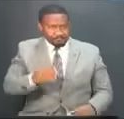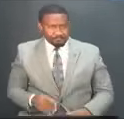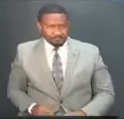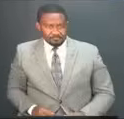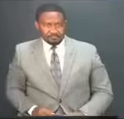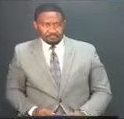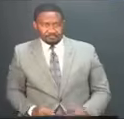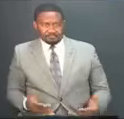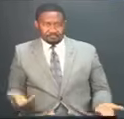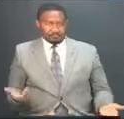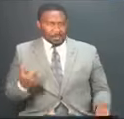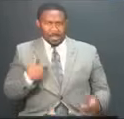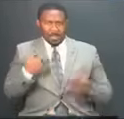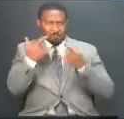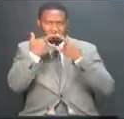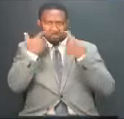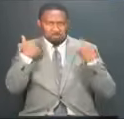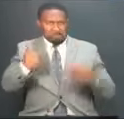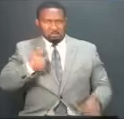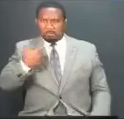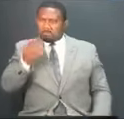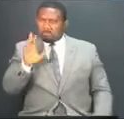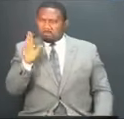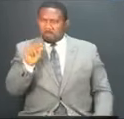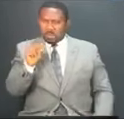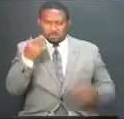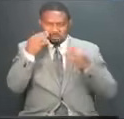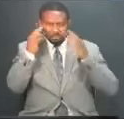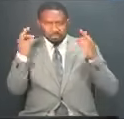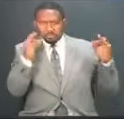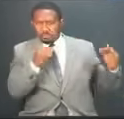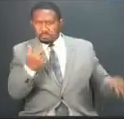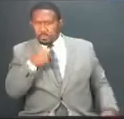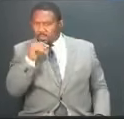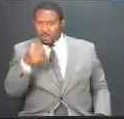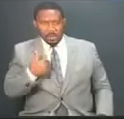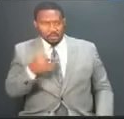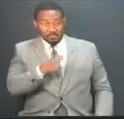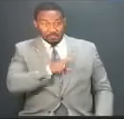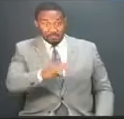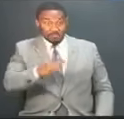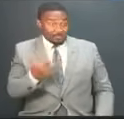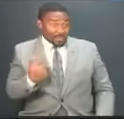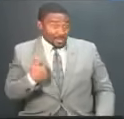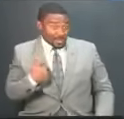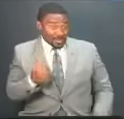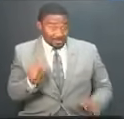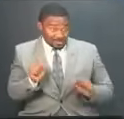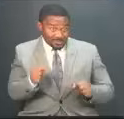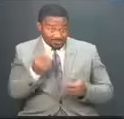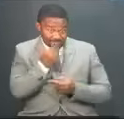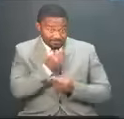I'm not wearing a face mask. I am very confident. And I can assure you